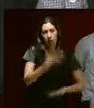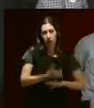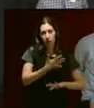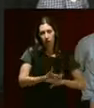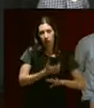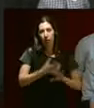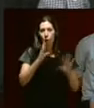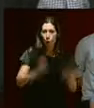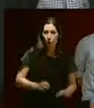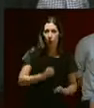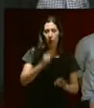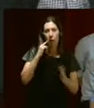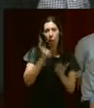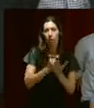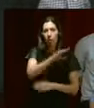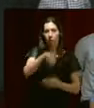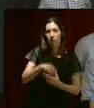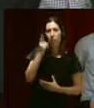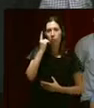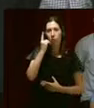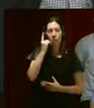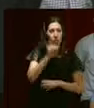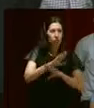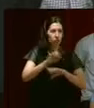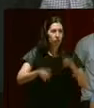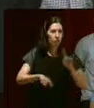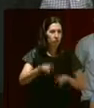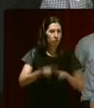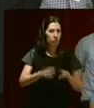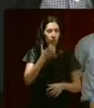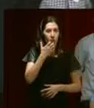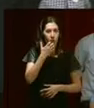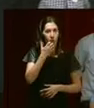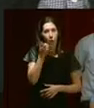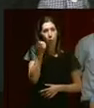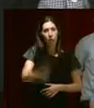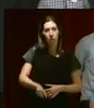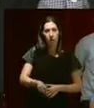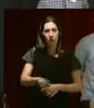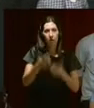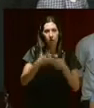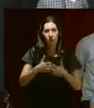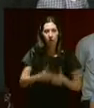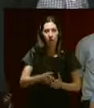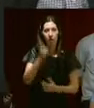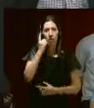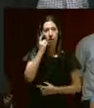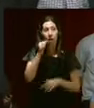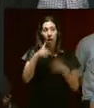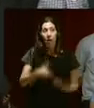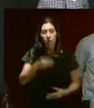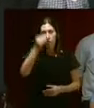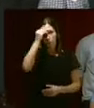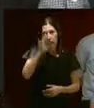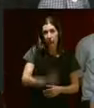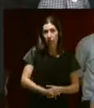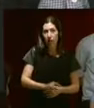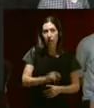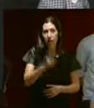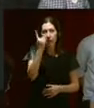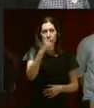You can verify them and identify them. You would have to download them and to test them on a mobile device or a simulator, but I imagine that there are